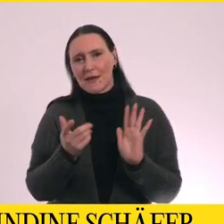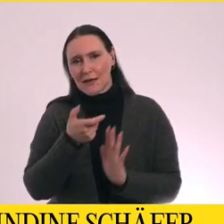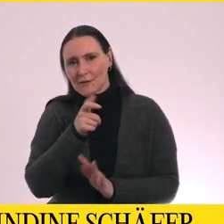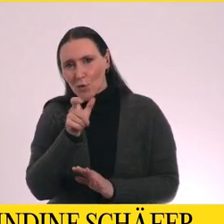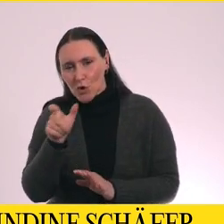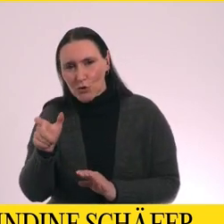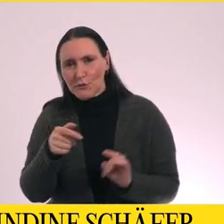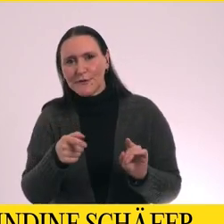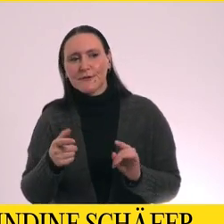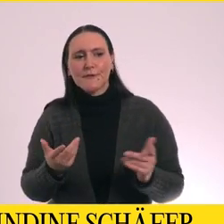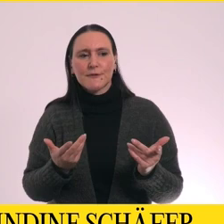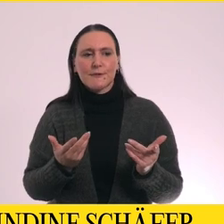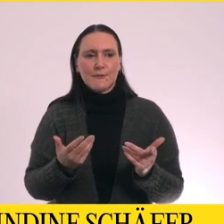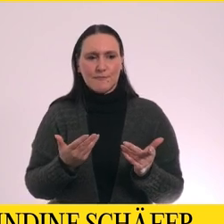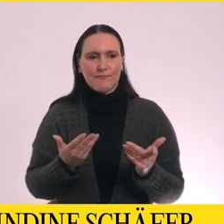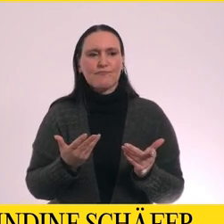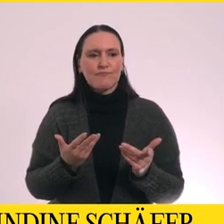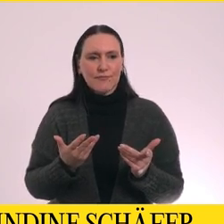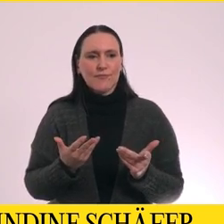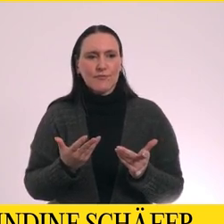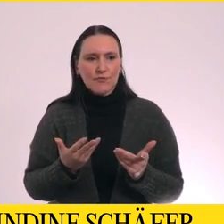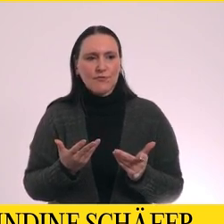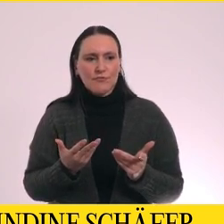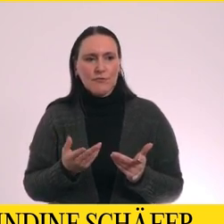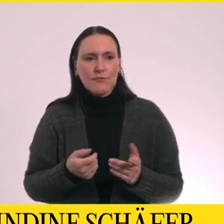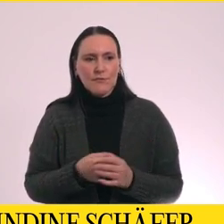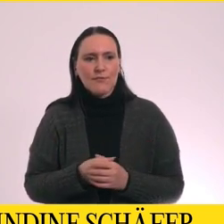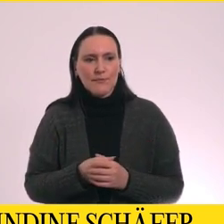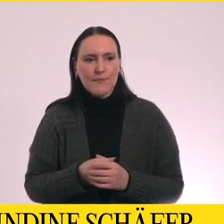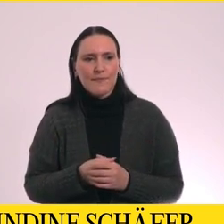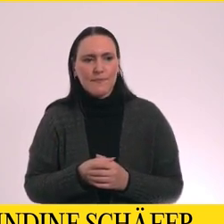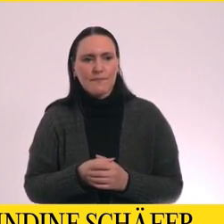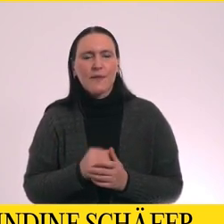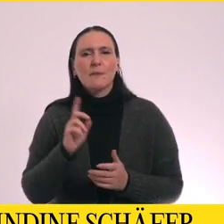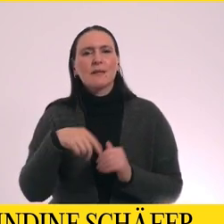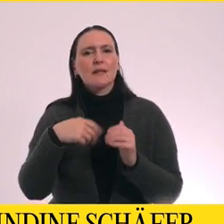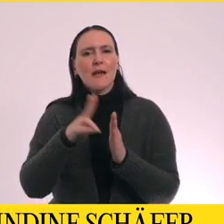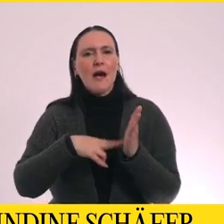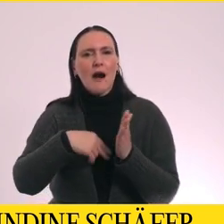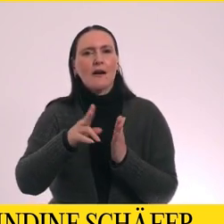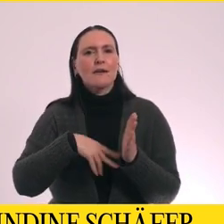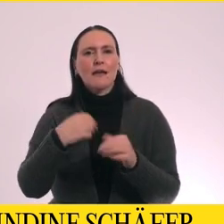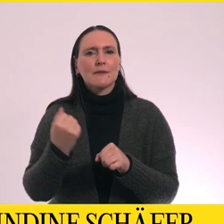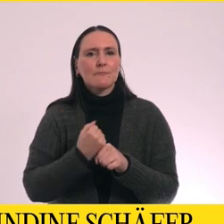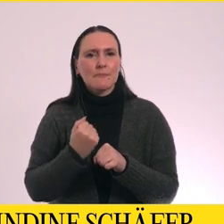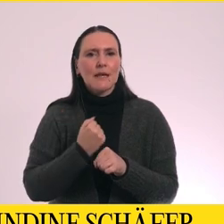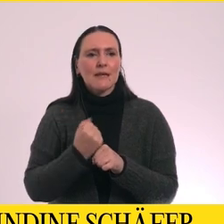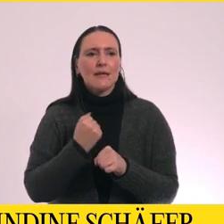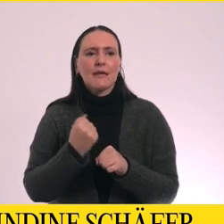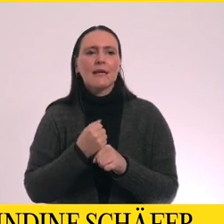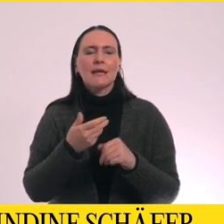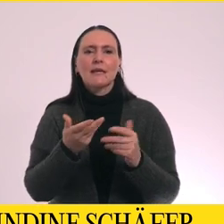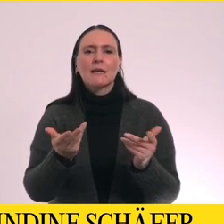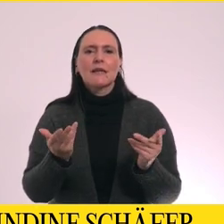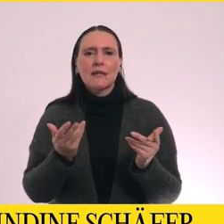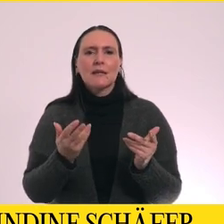kind of studio in many ways, because actually the art making becomes this shared language often between people. The